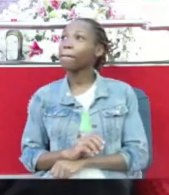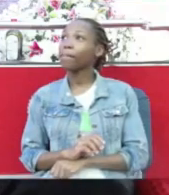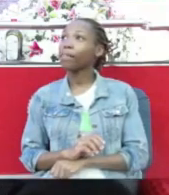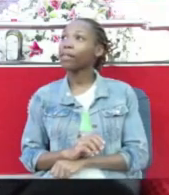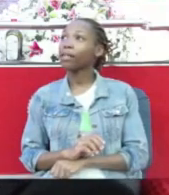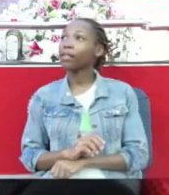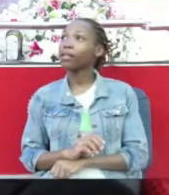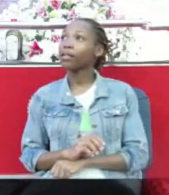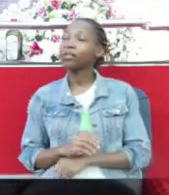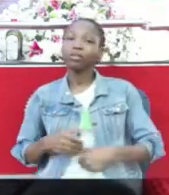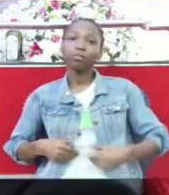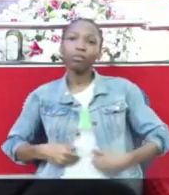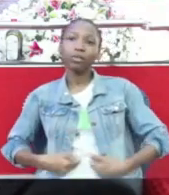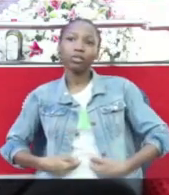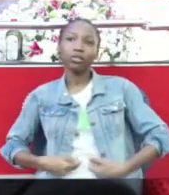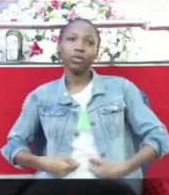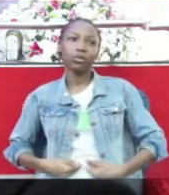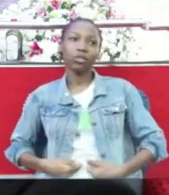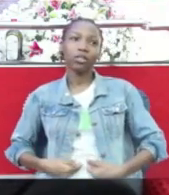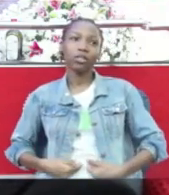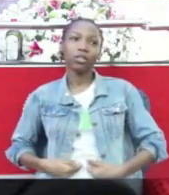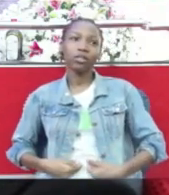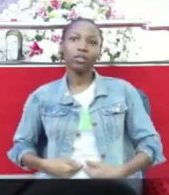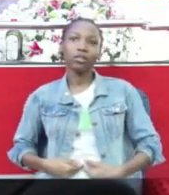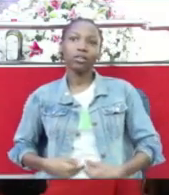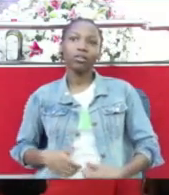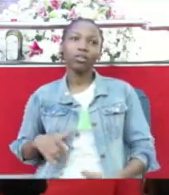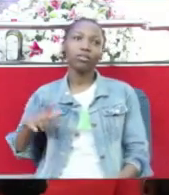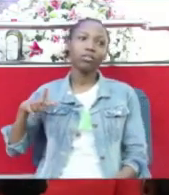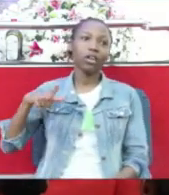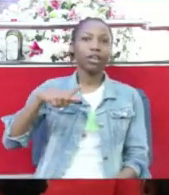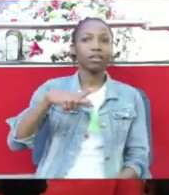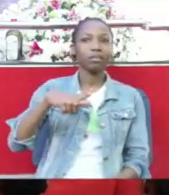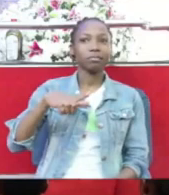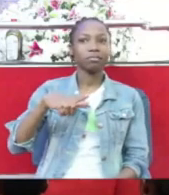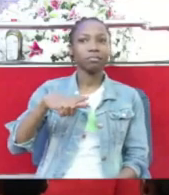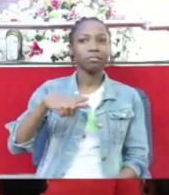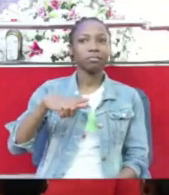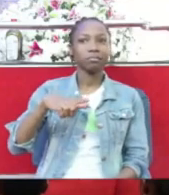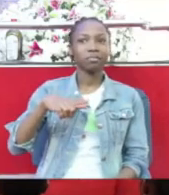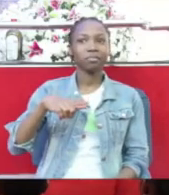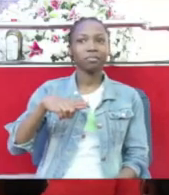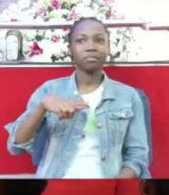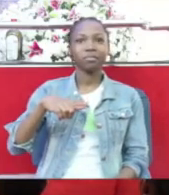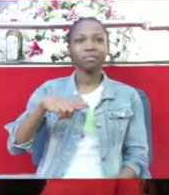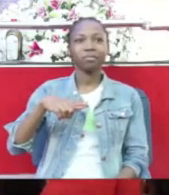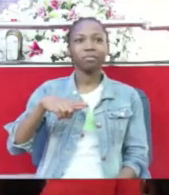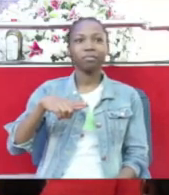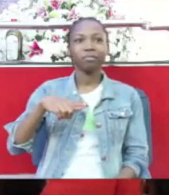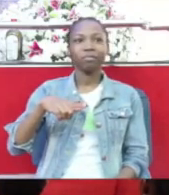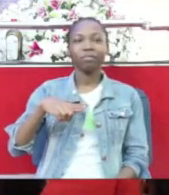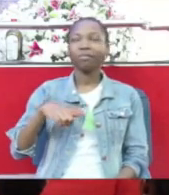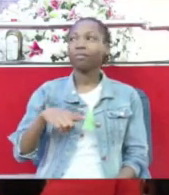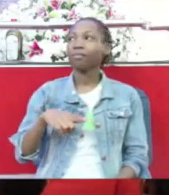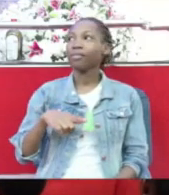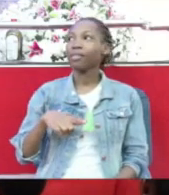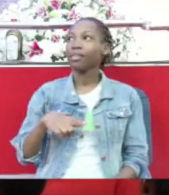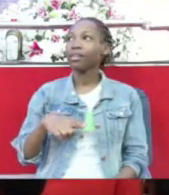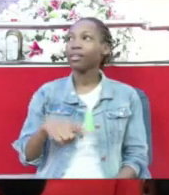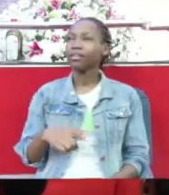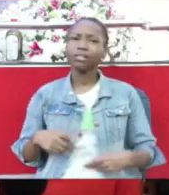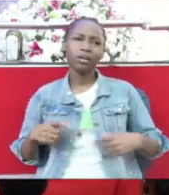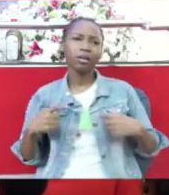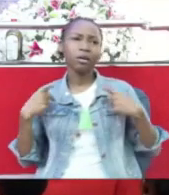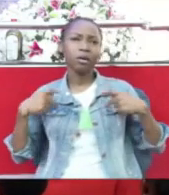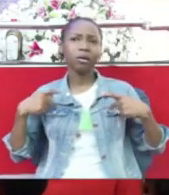Umejua hivyo? Those aging populations. You know there are countries right now. And I have to be careful when I say this in churches because often I have people follow me up and say,